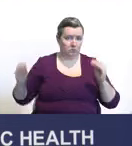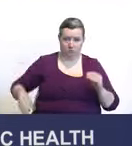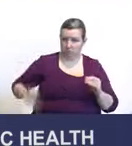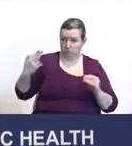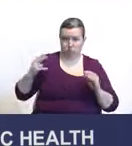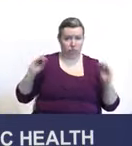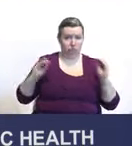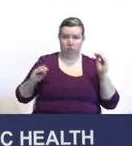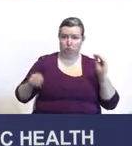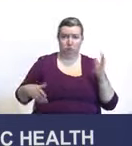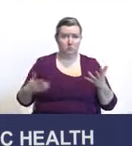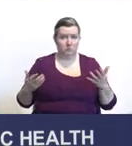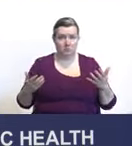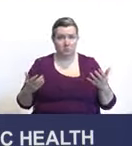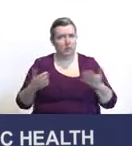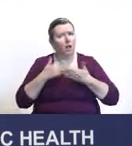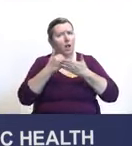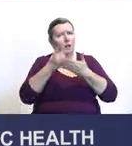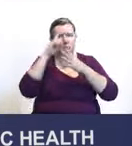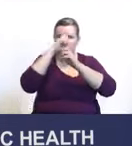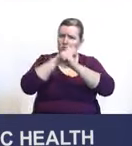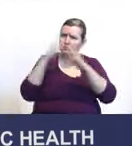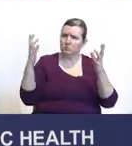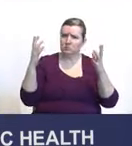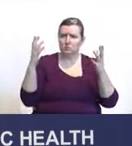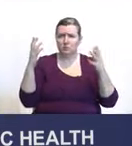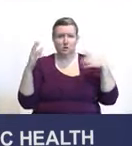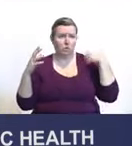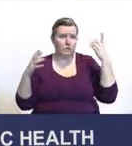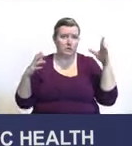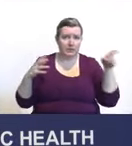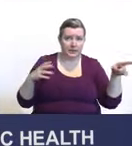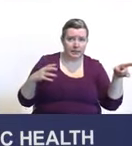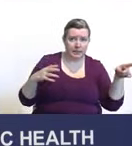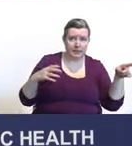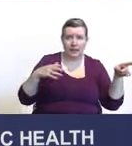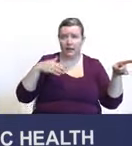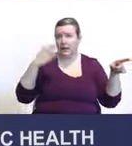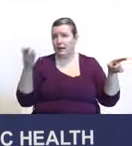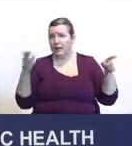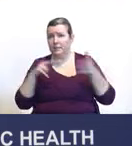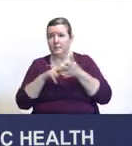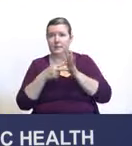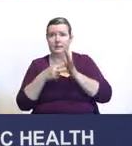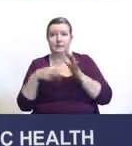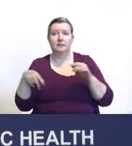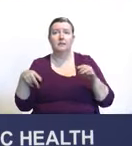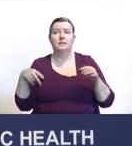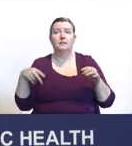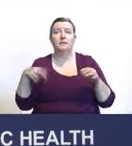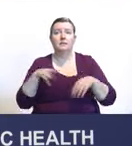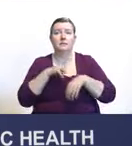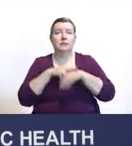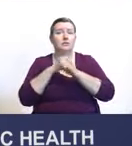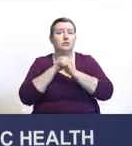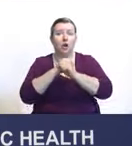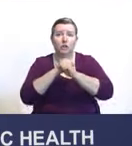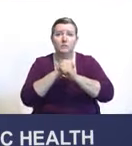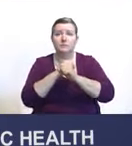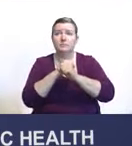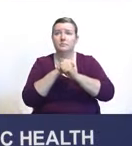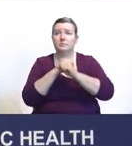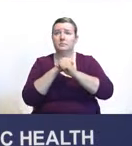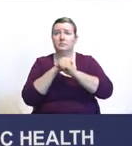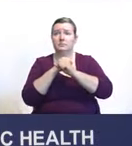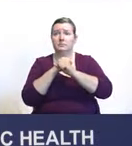of comparison between Washington, D.C. and that mission, the fact that they are a force multiplier, and sometimes their presence